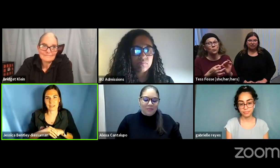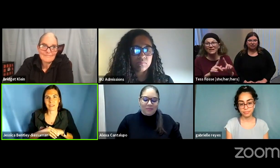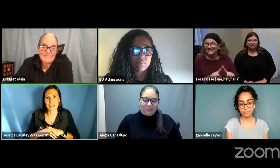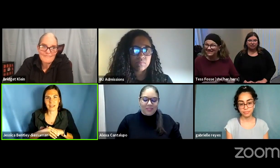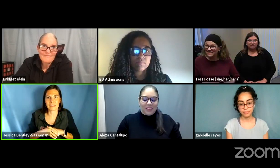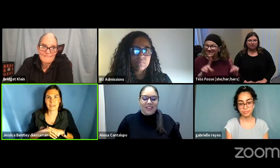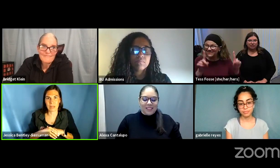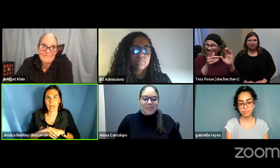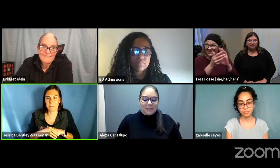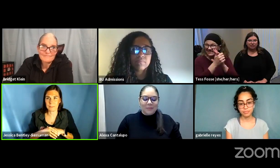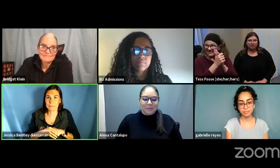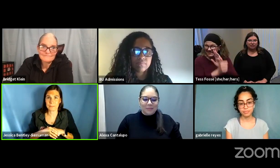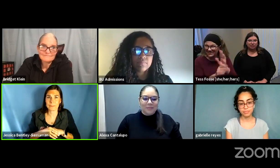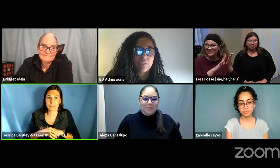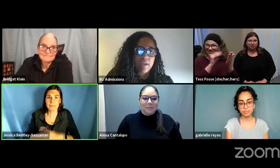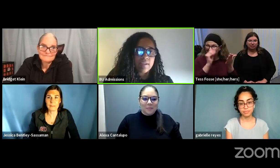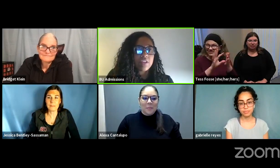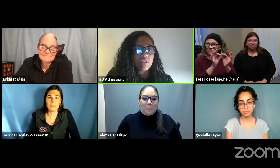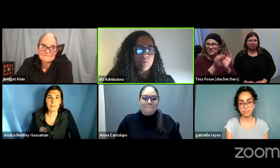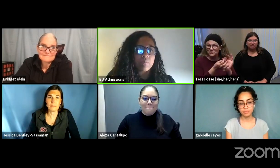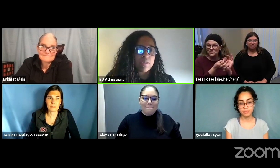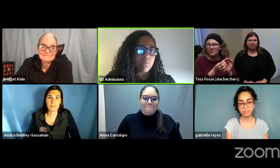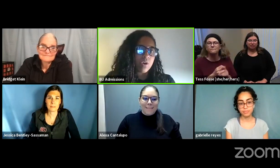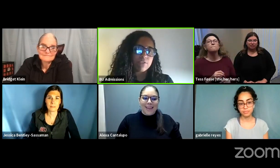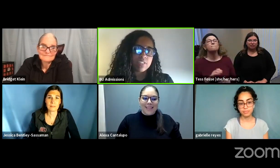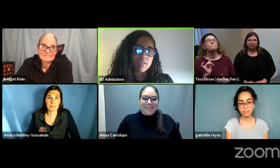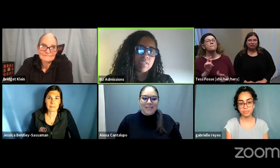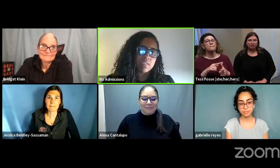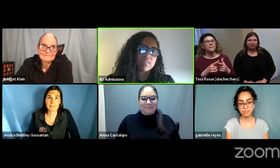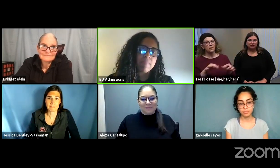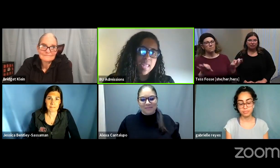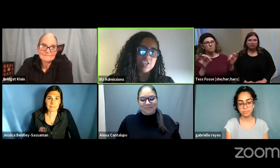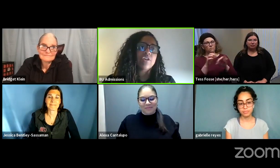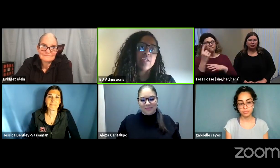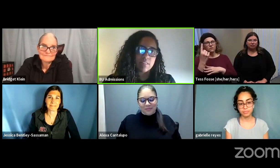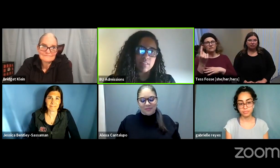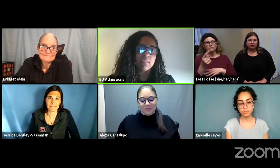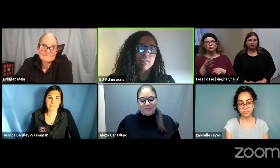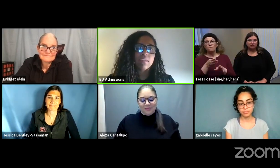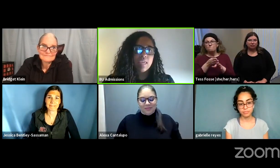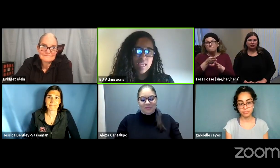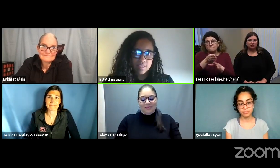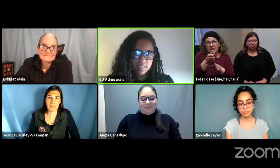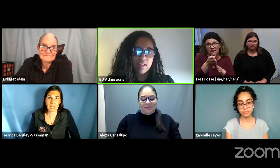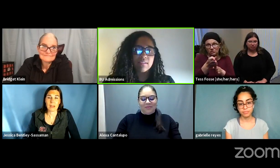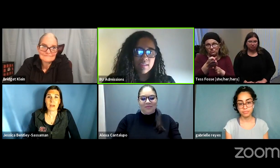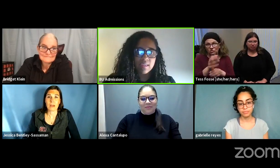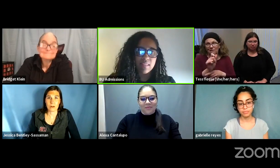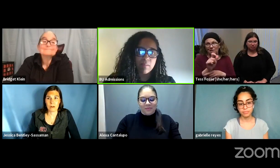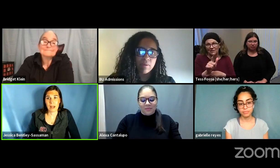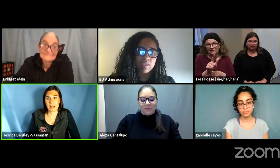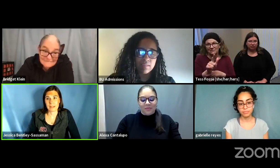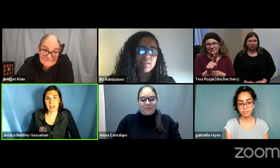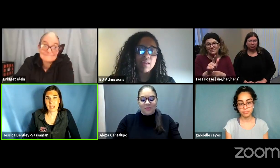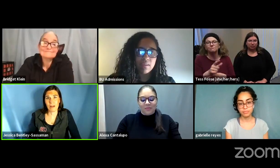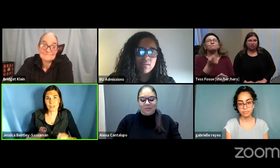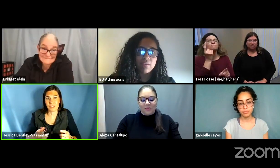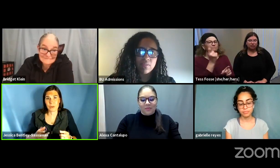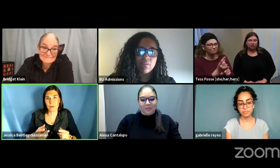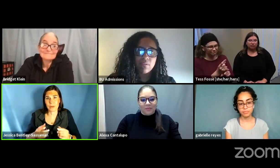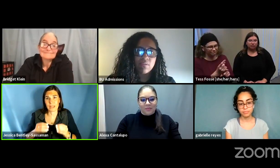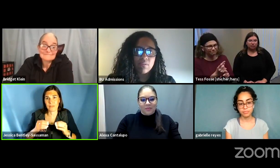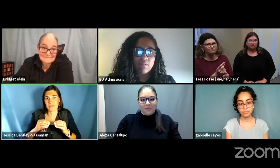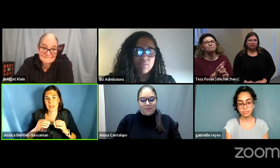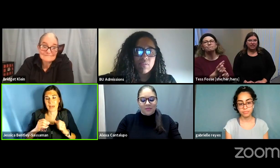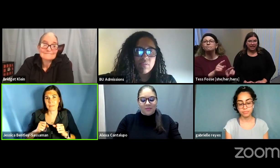different skill sets to do that. Okay, so then it would be important for somebody to major in ASL. Correct. And